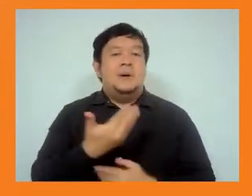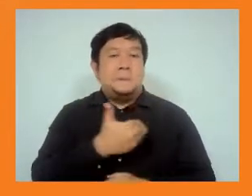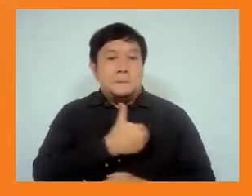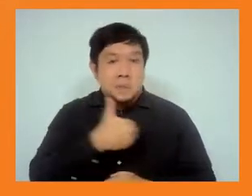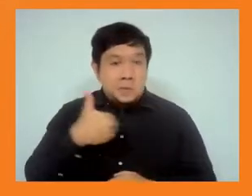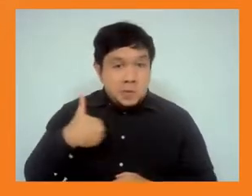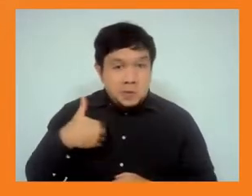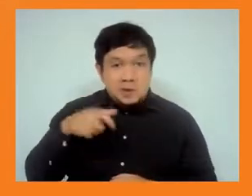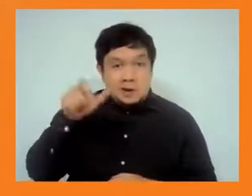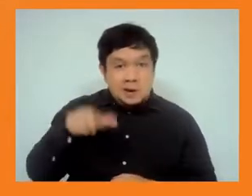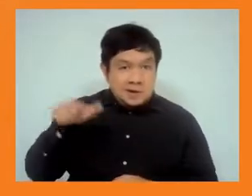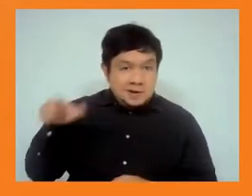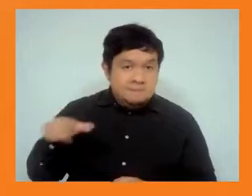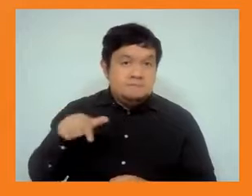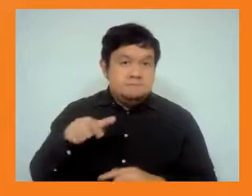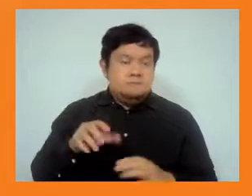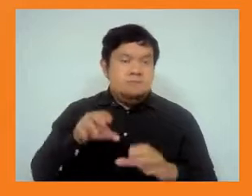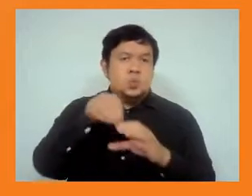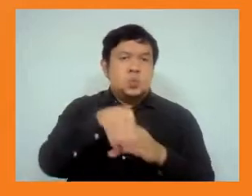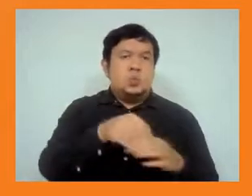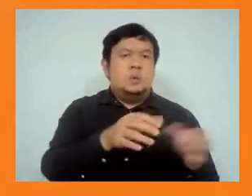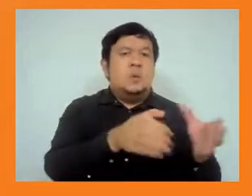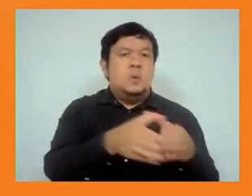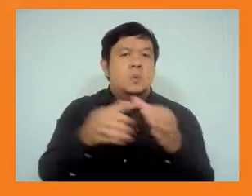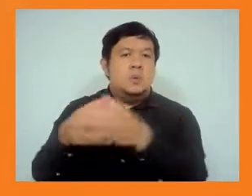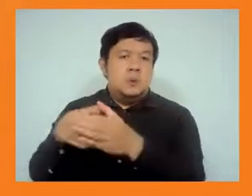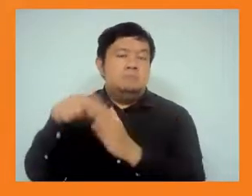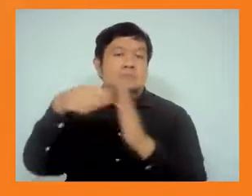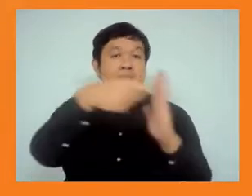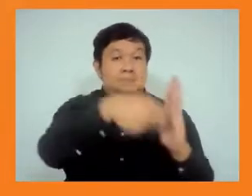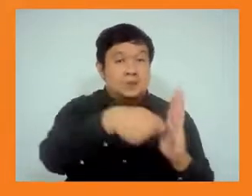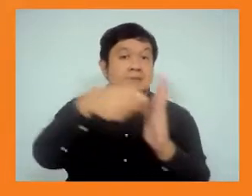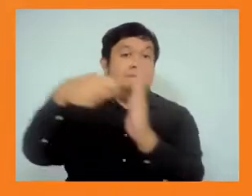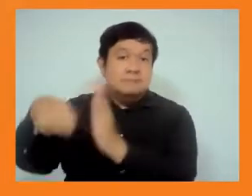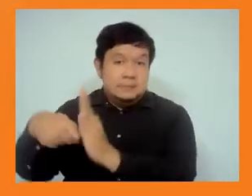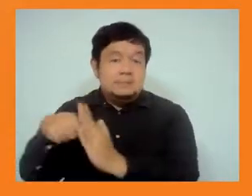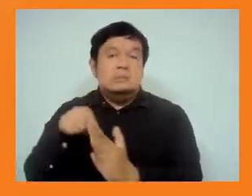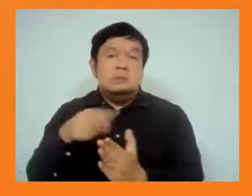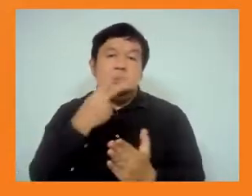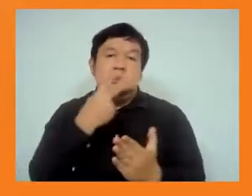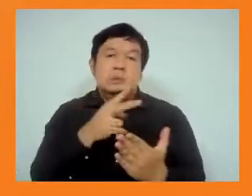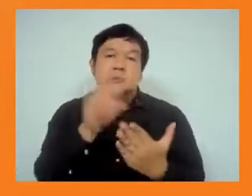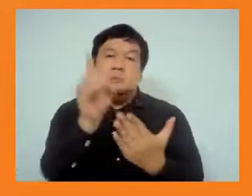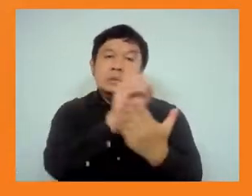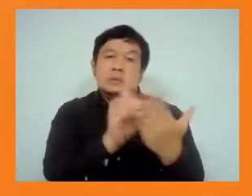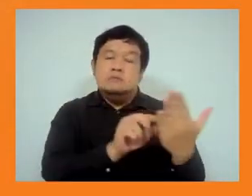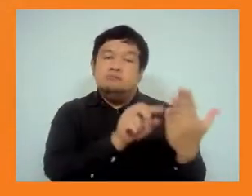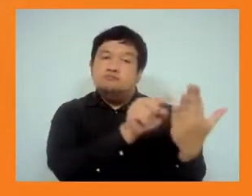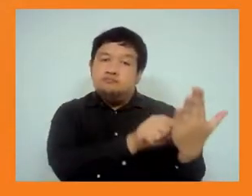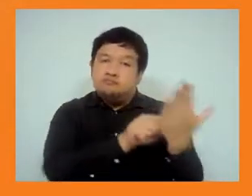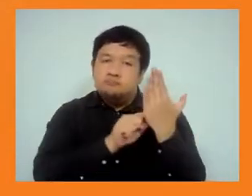urban experts, are all pushed into a state of complete confusion when confronted with portions instead of the